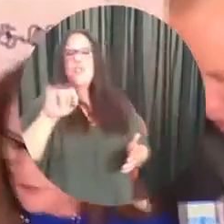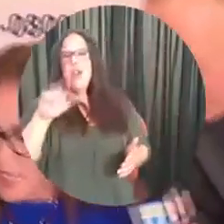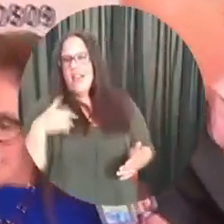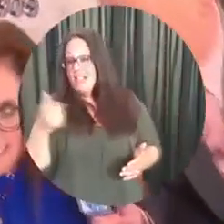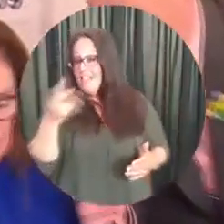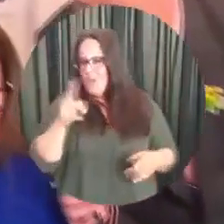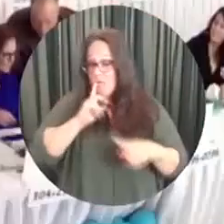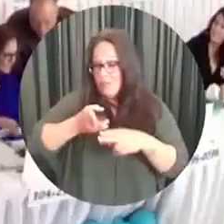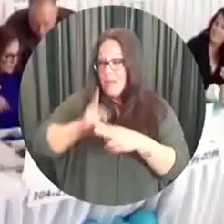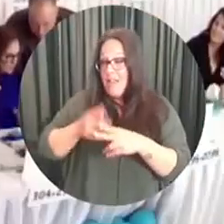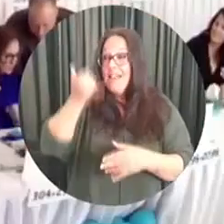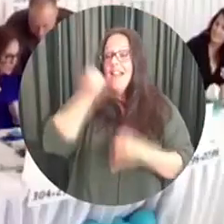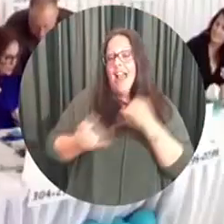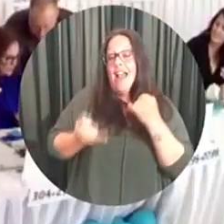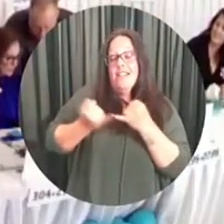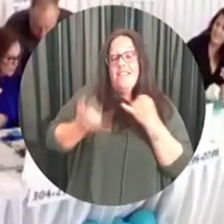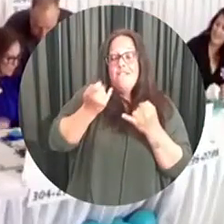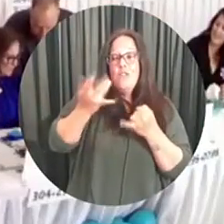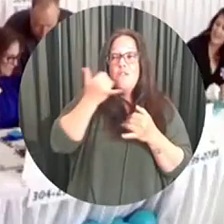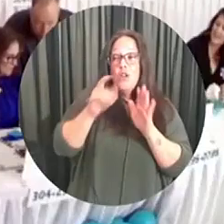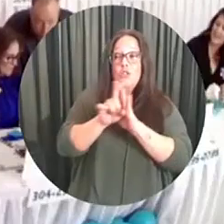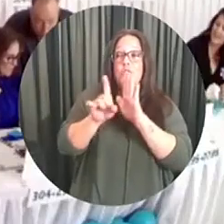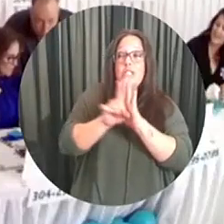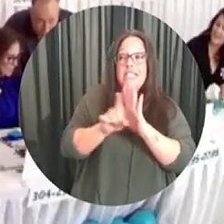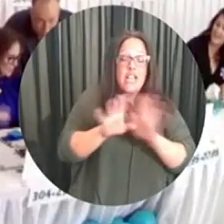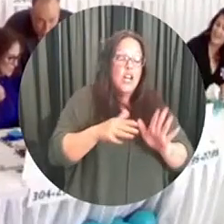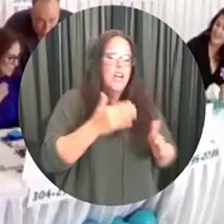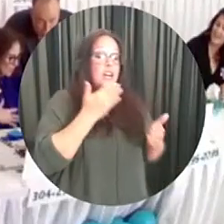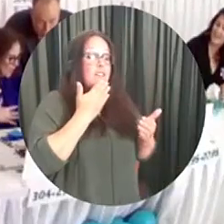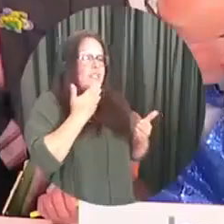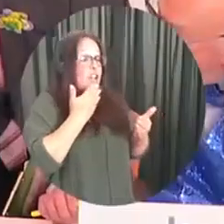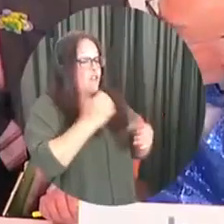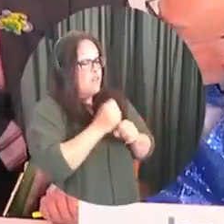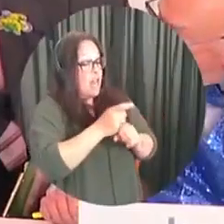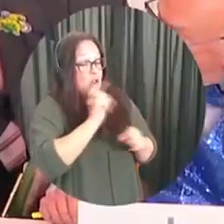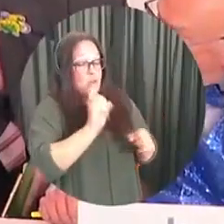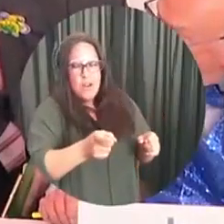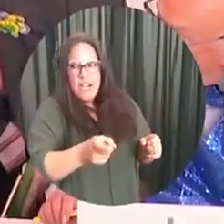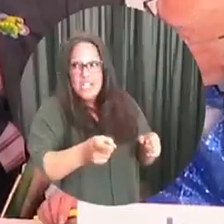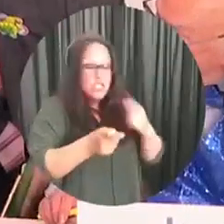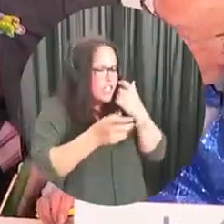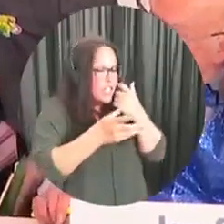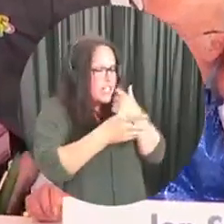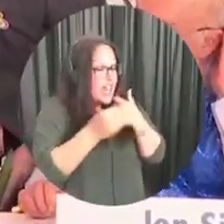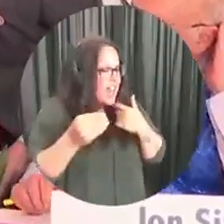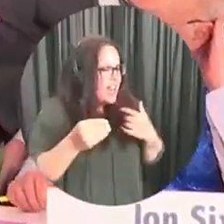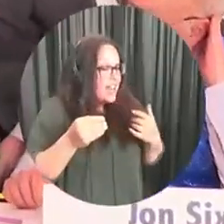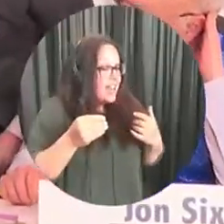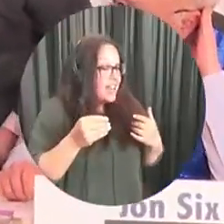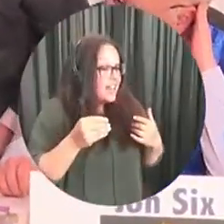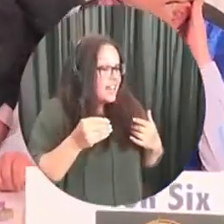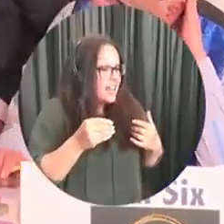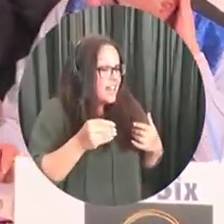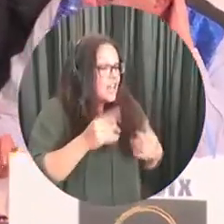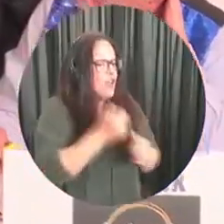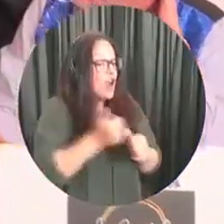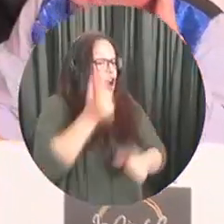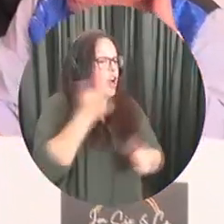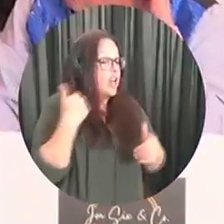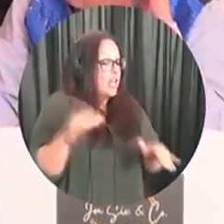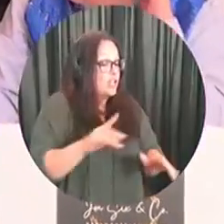last few phones ringing. Karen Ketcher, thank you so much for making a donation in honor of and in memory of Mary Lou